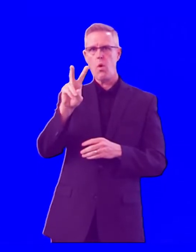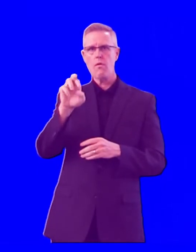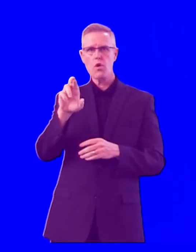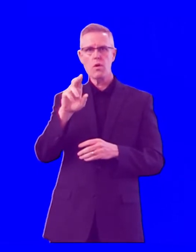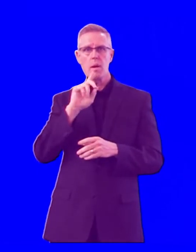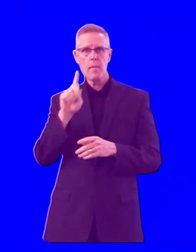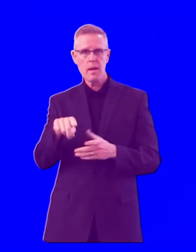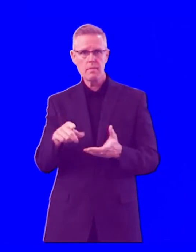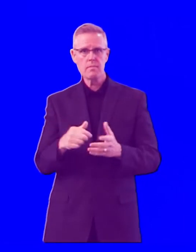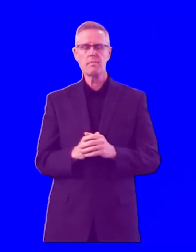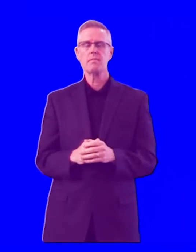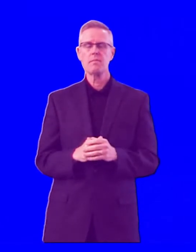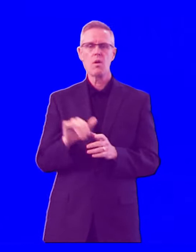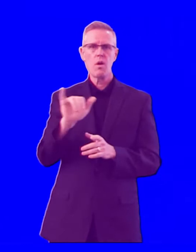commands.